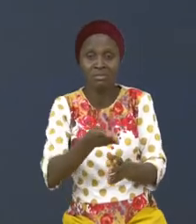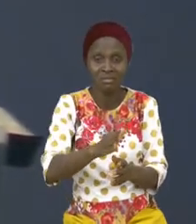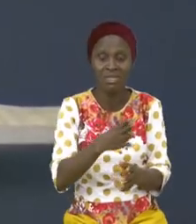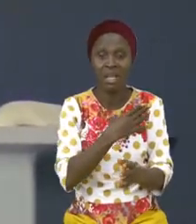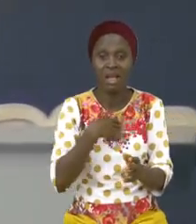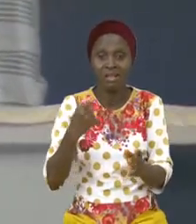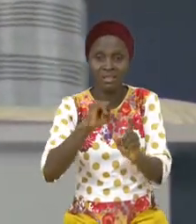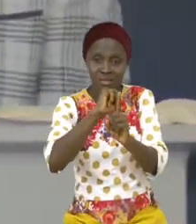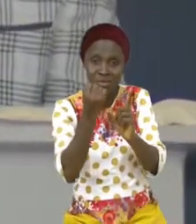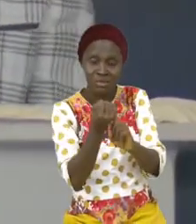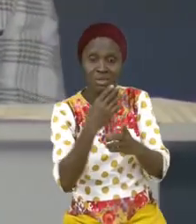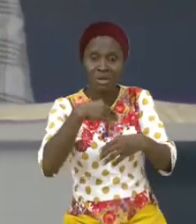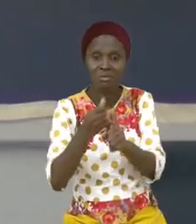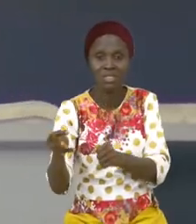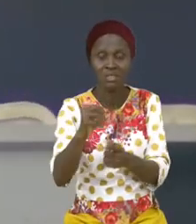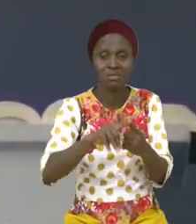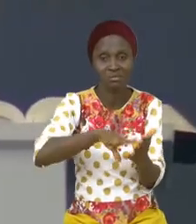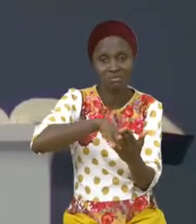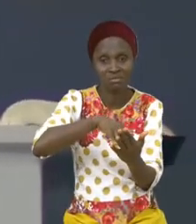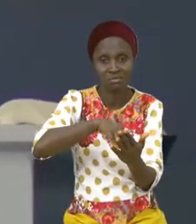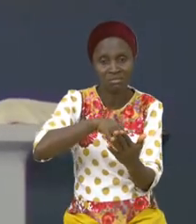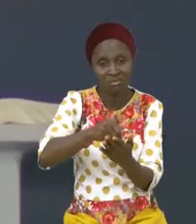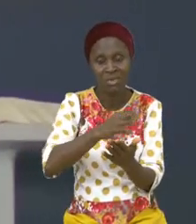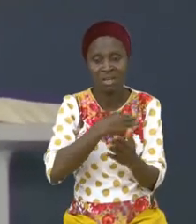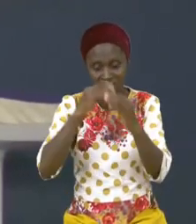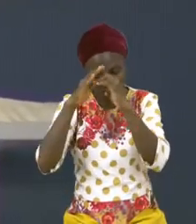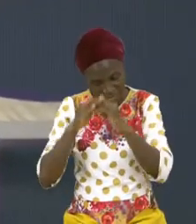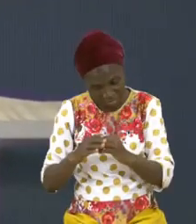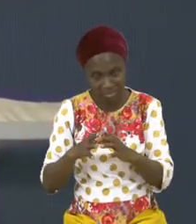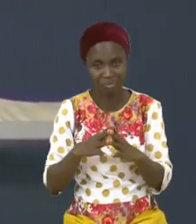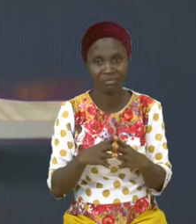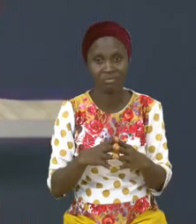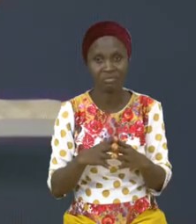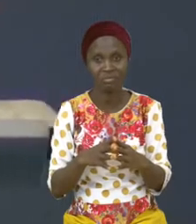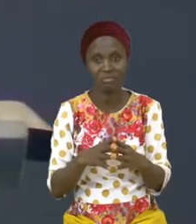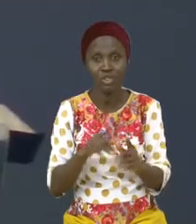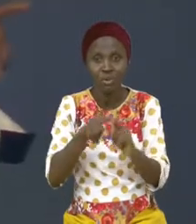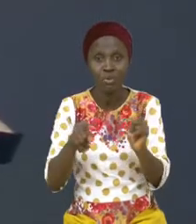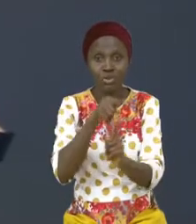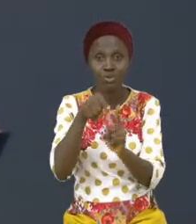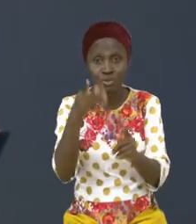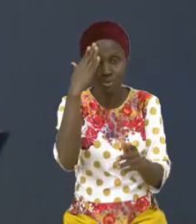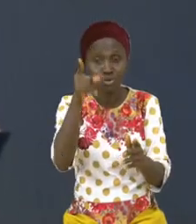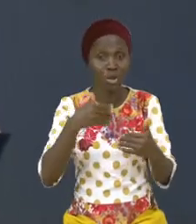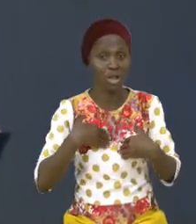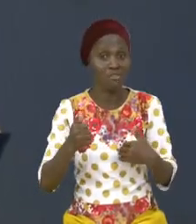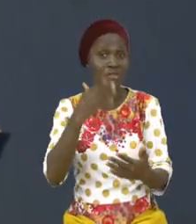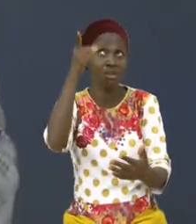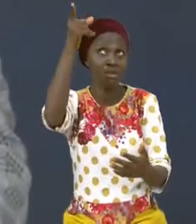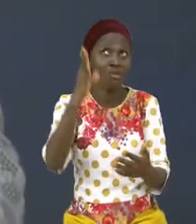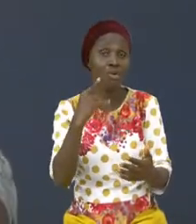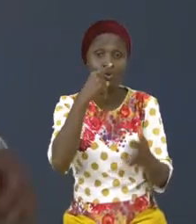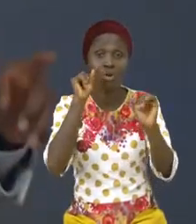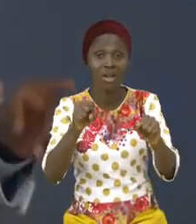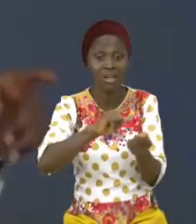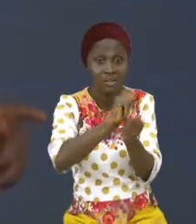them down but when you know you have a gorge that will change every situation